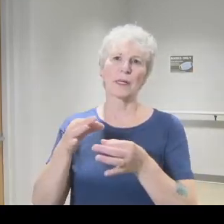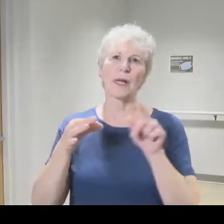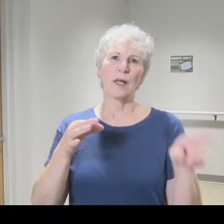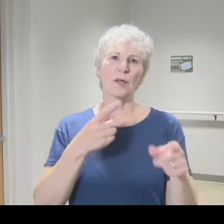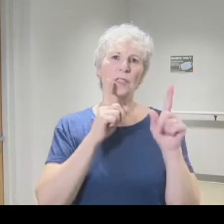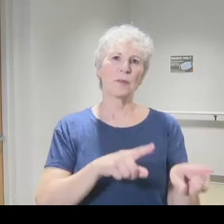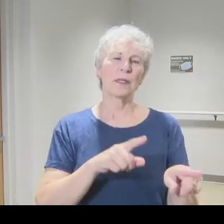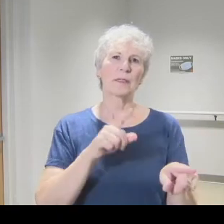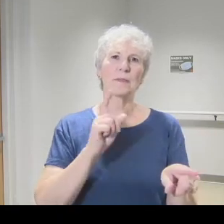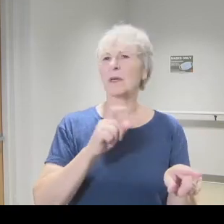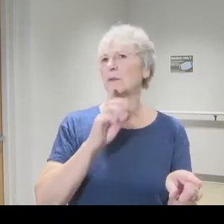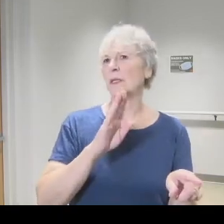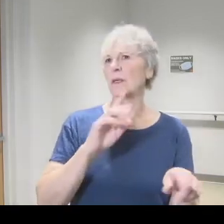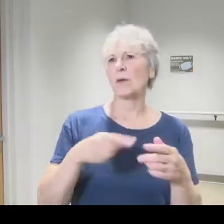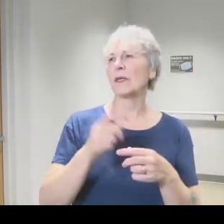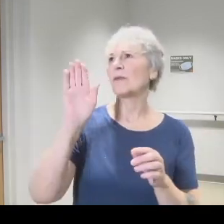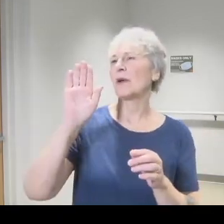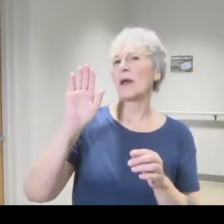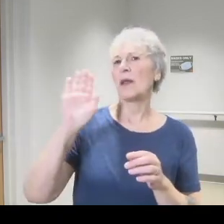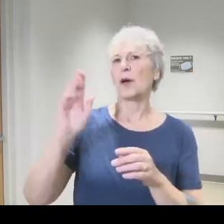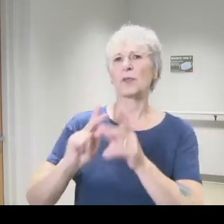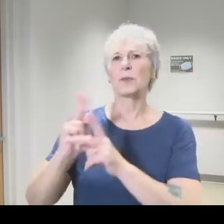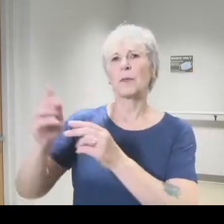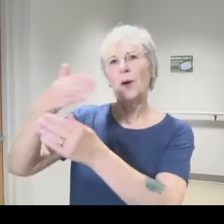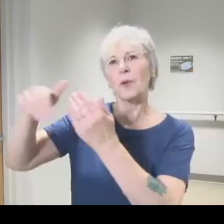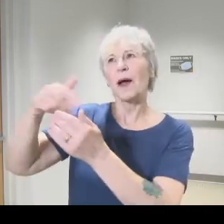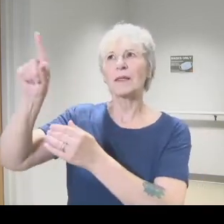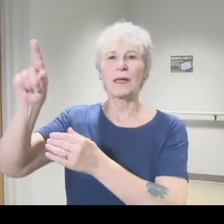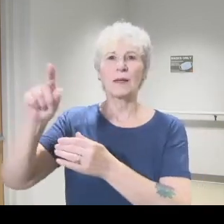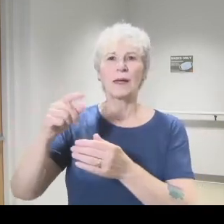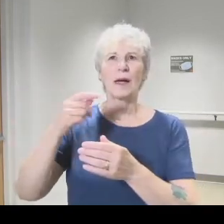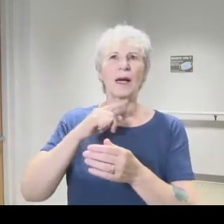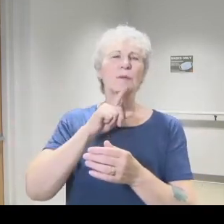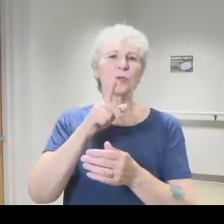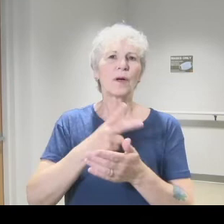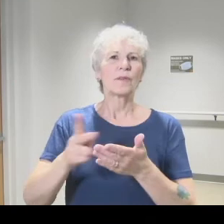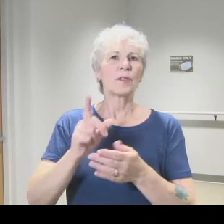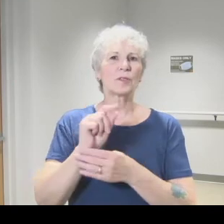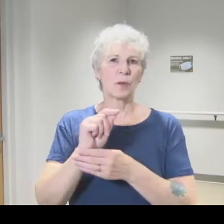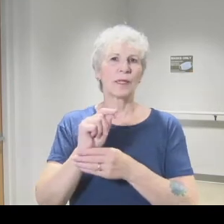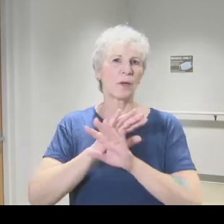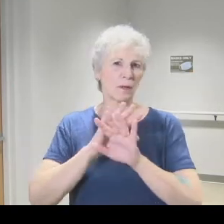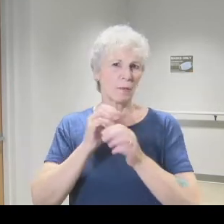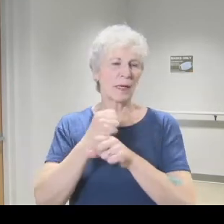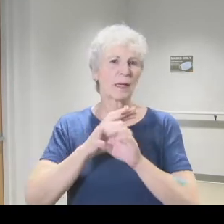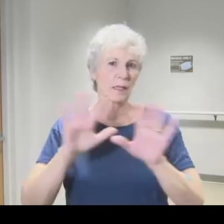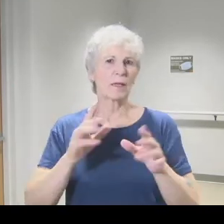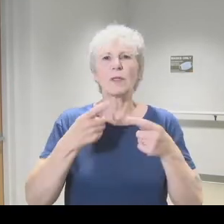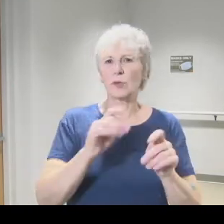specific disciples that were around him. So, I'm sure verse 20 will clarify that, right? Well, let's try